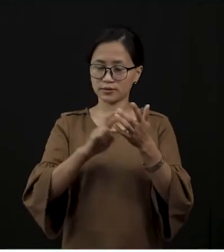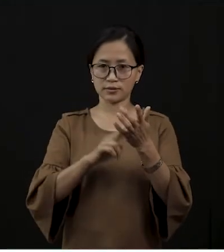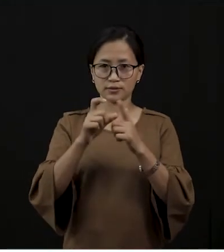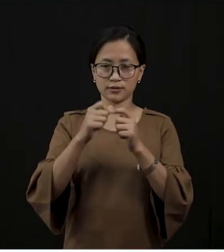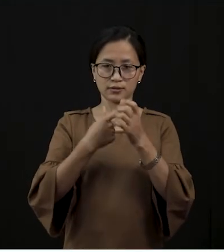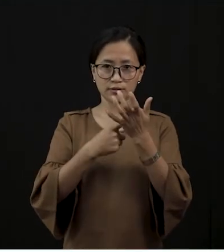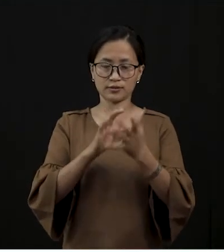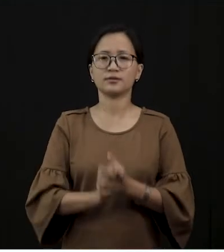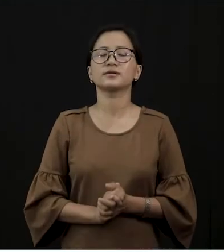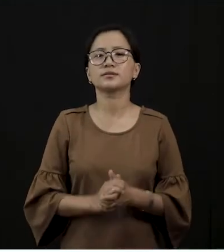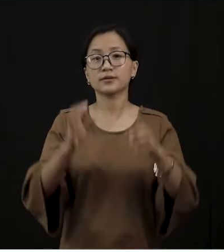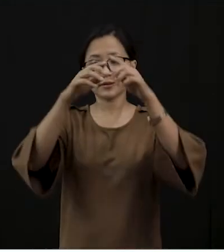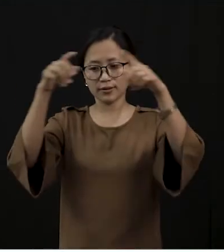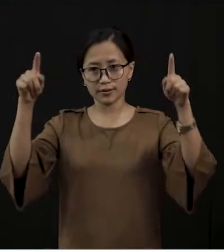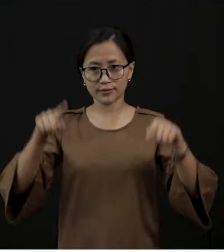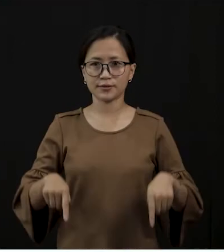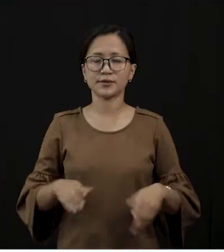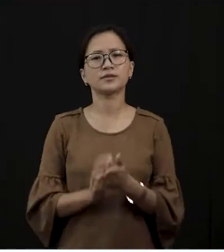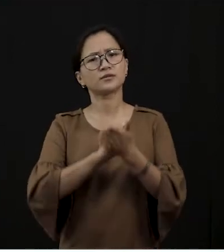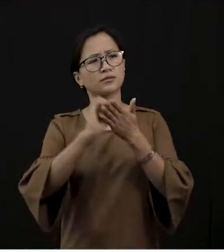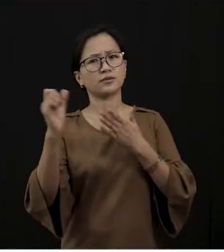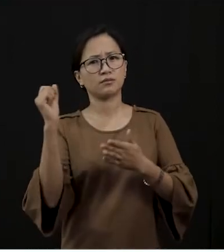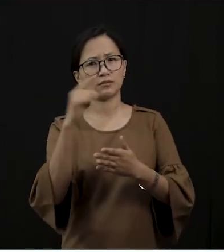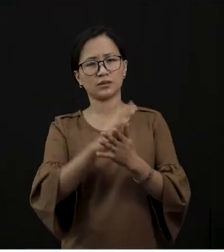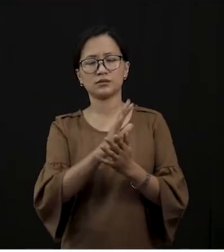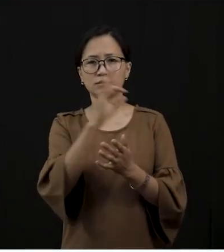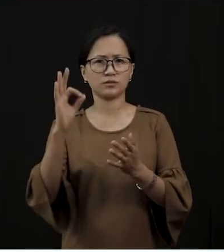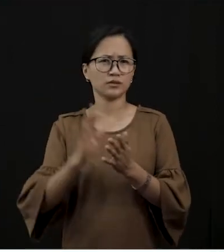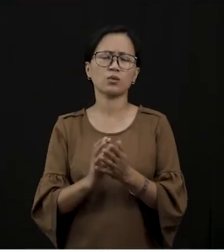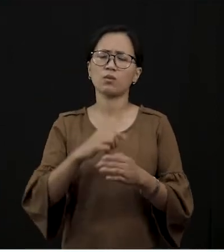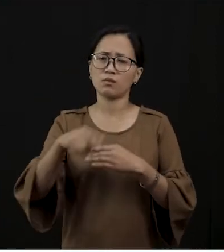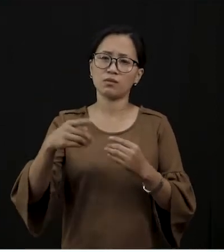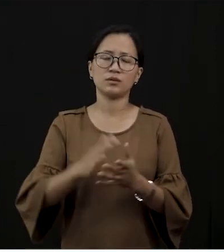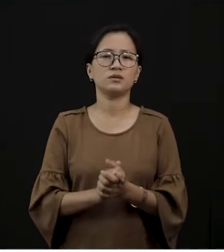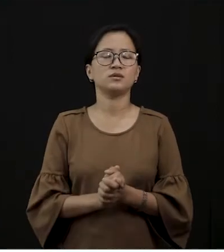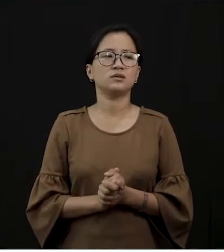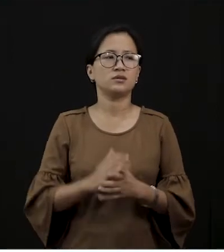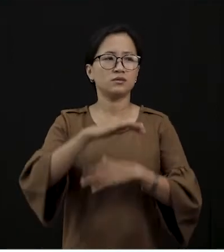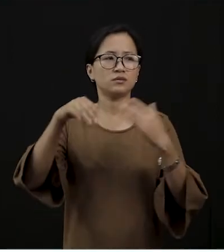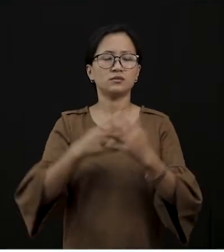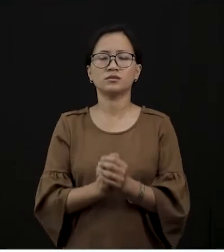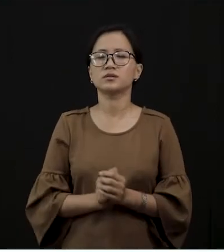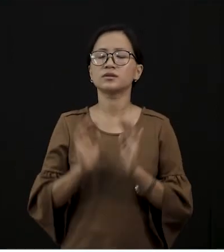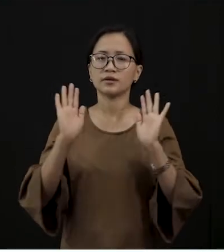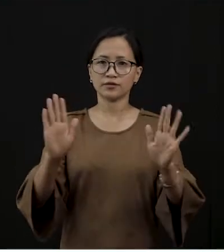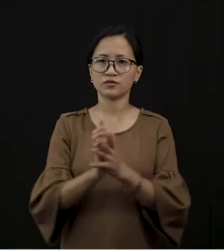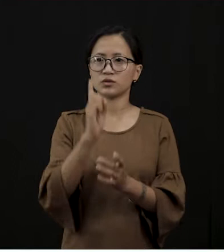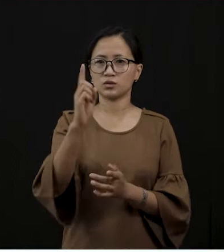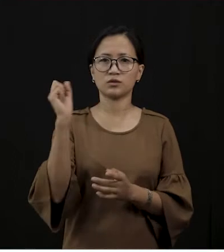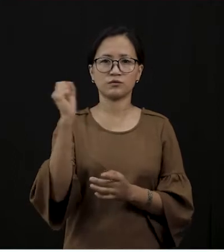a calendar. Yes, it has 12 months. 1, 2,